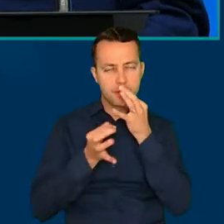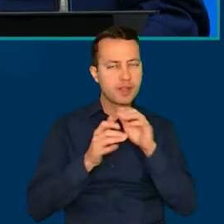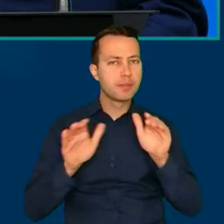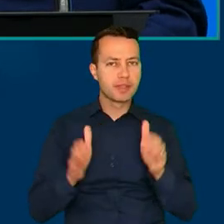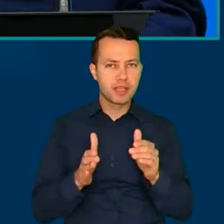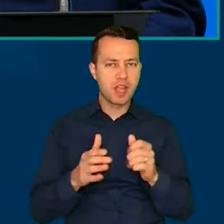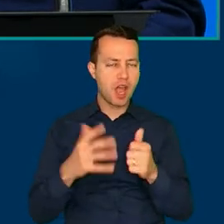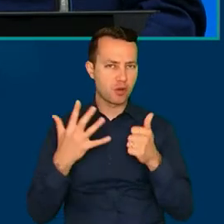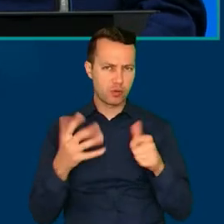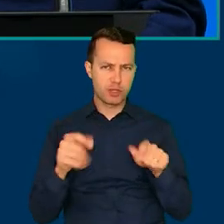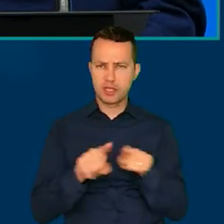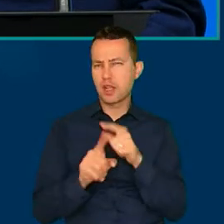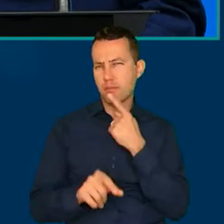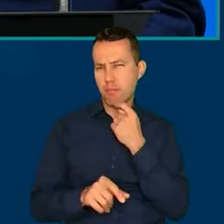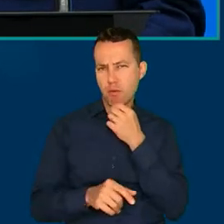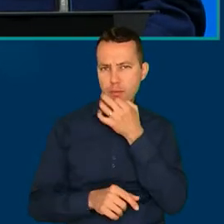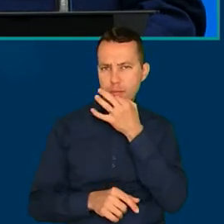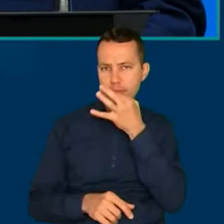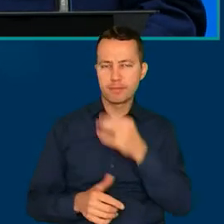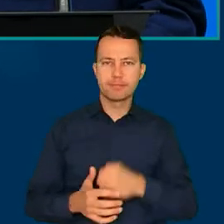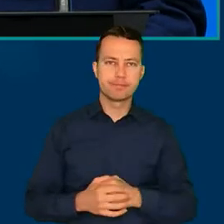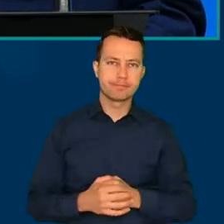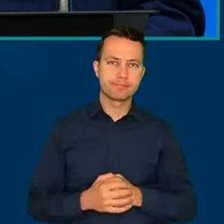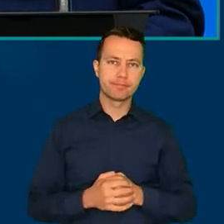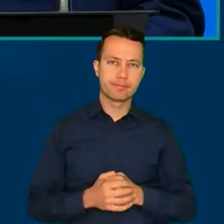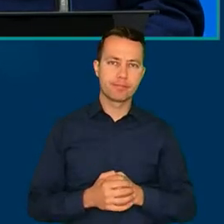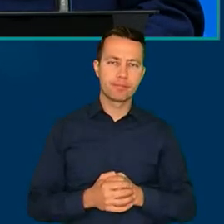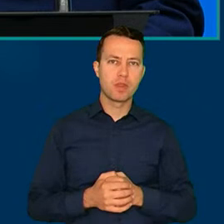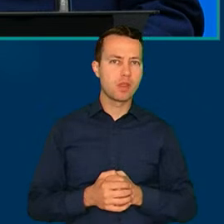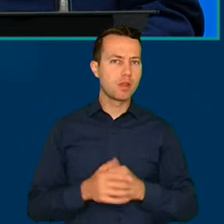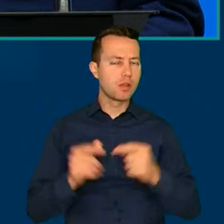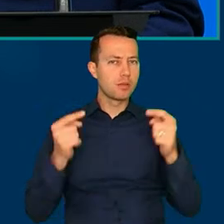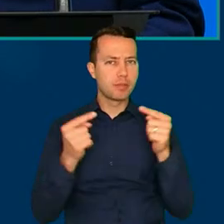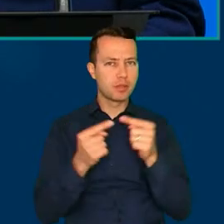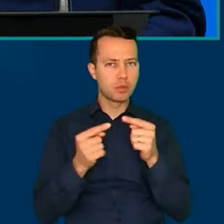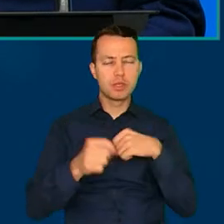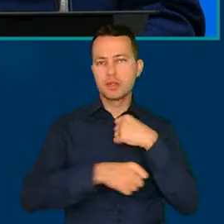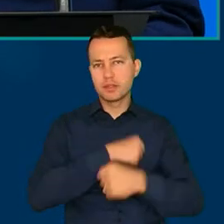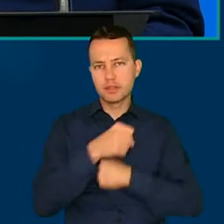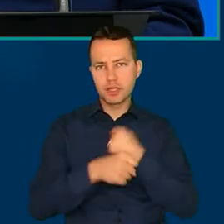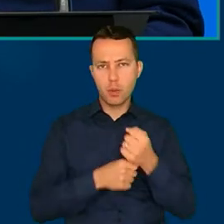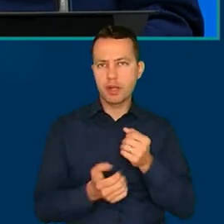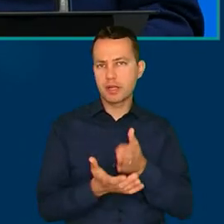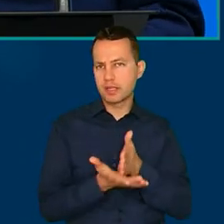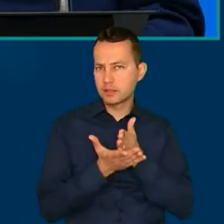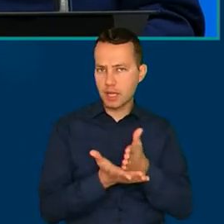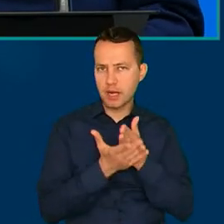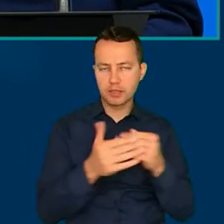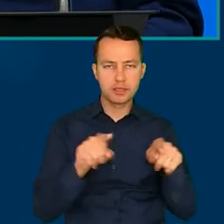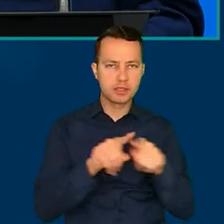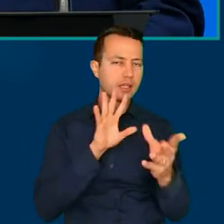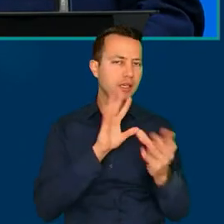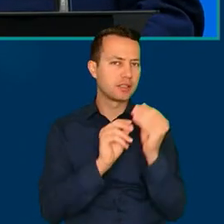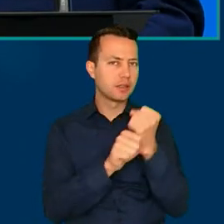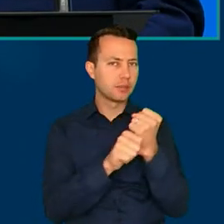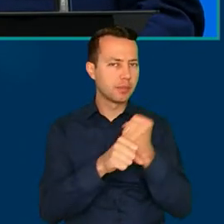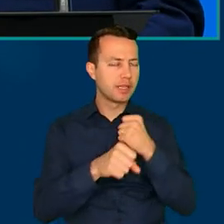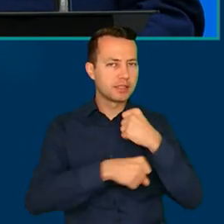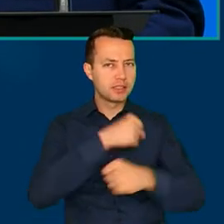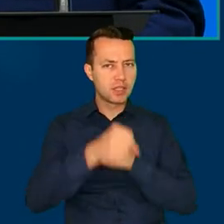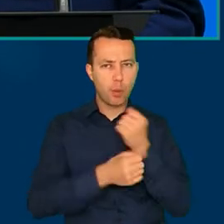and 5 and 6. Step 6 is about remedial actions